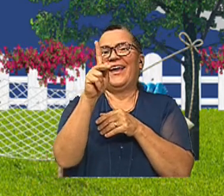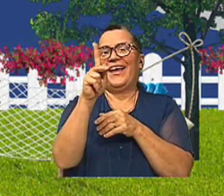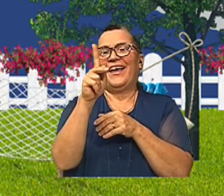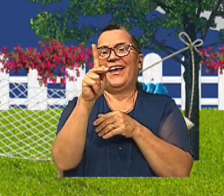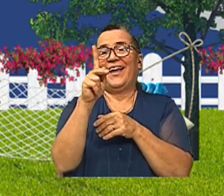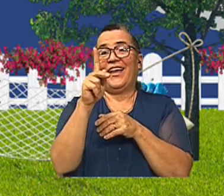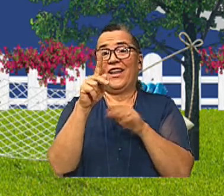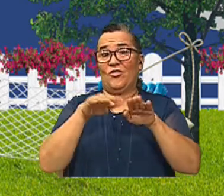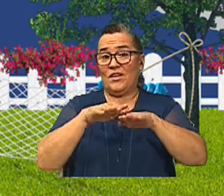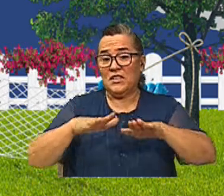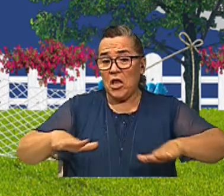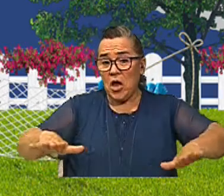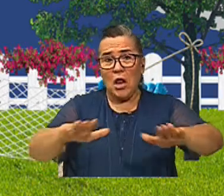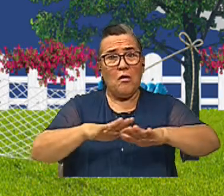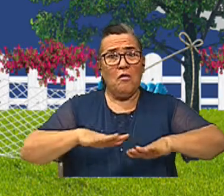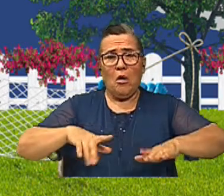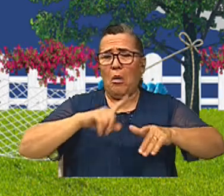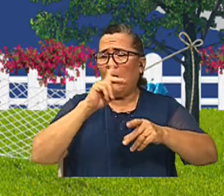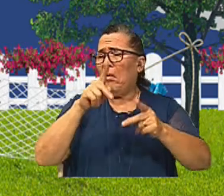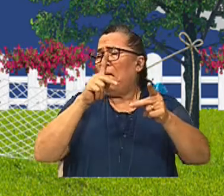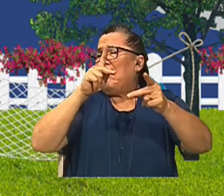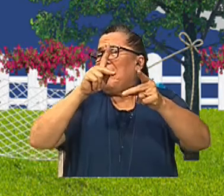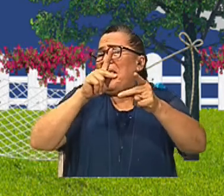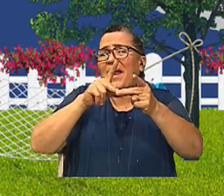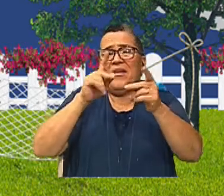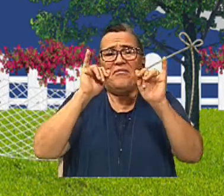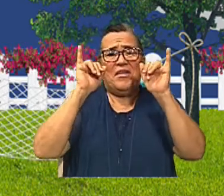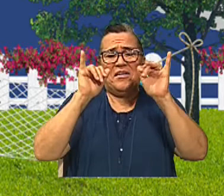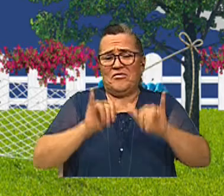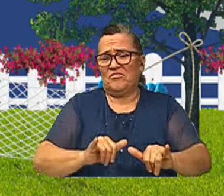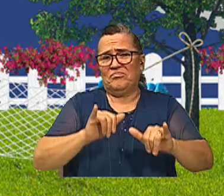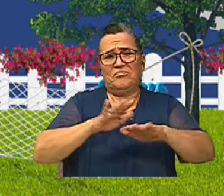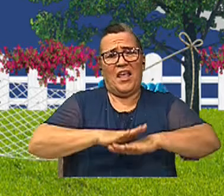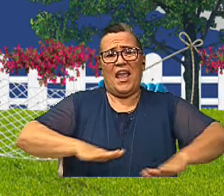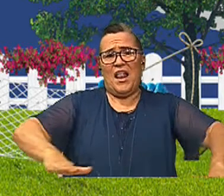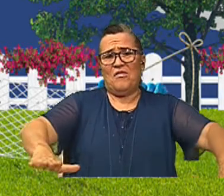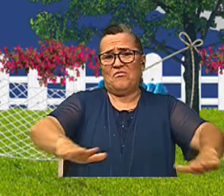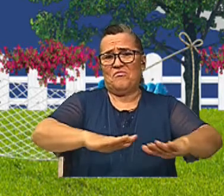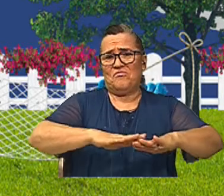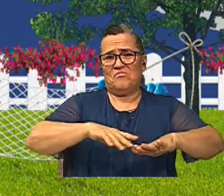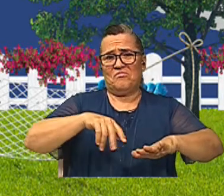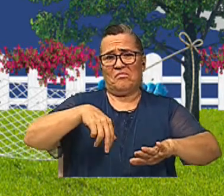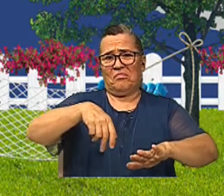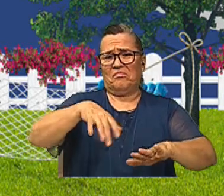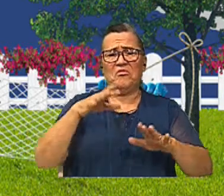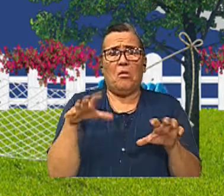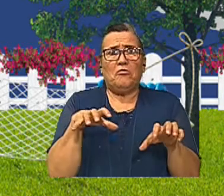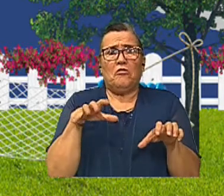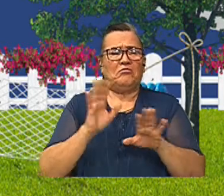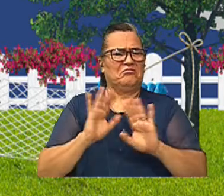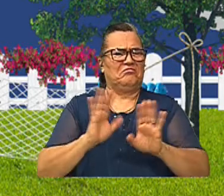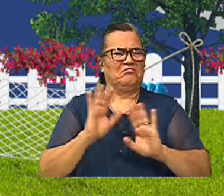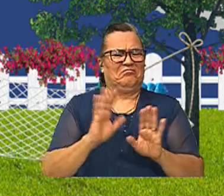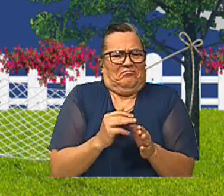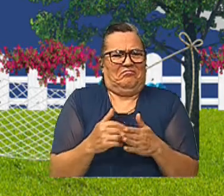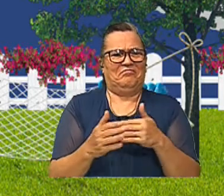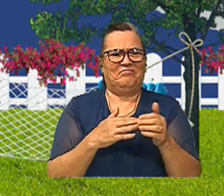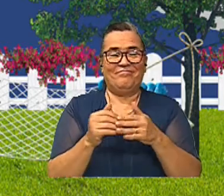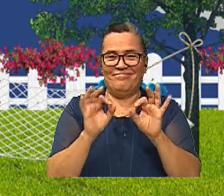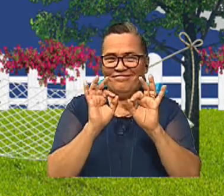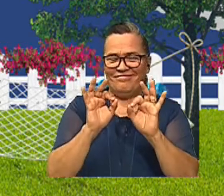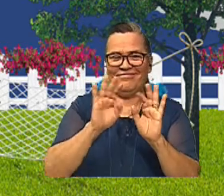on the floor. Perfect place to work, right on the floor, right? Don't stress about it. Okay,